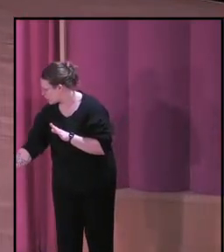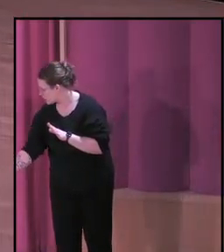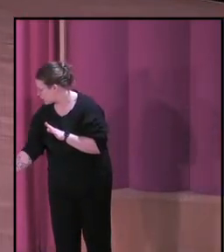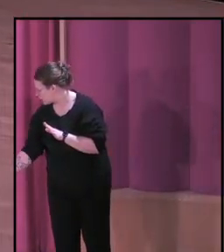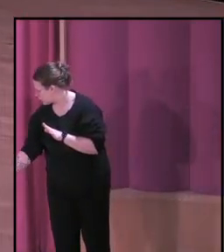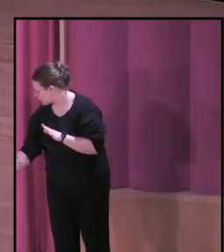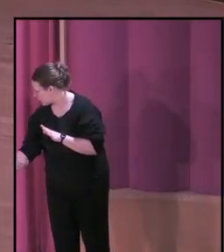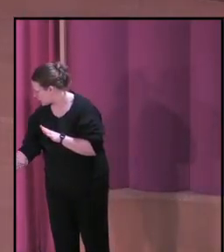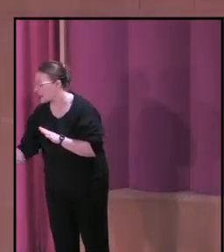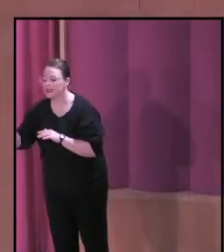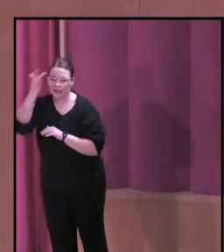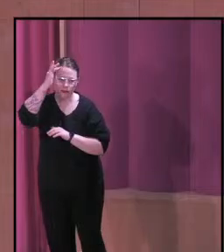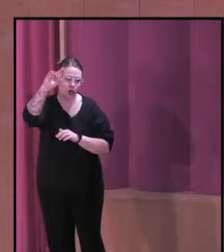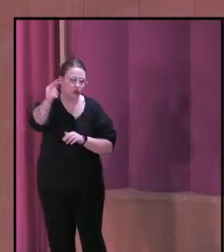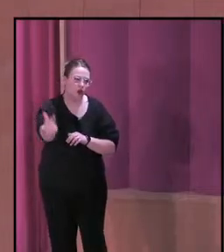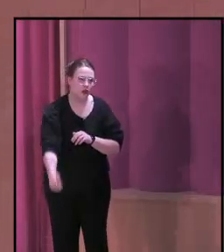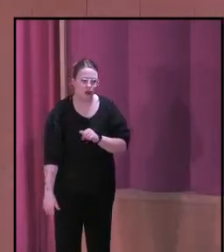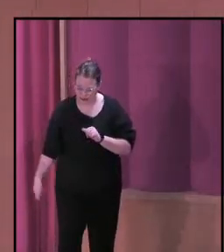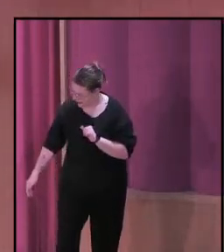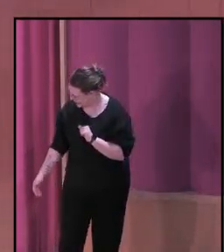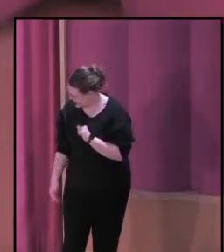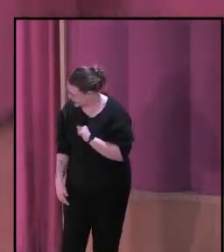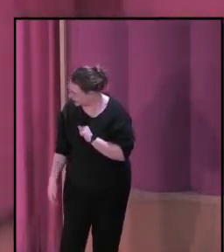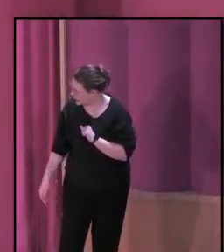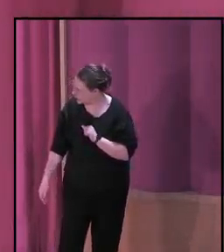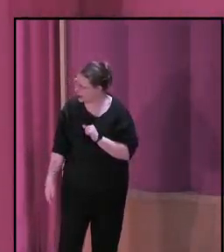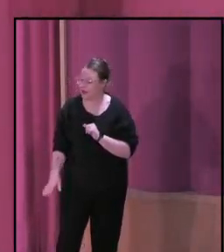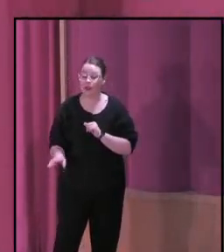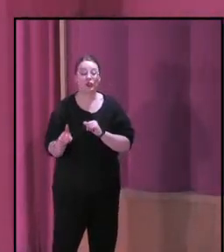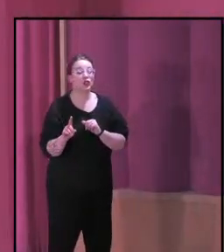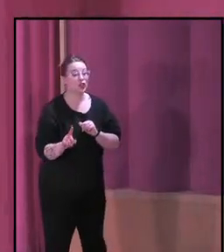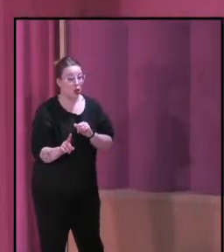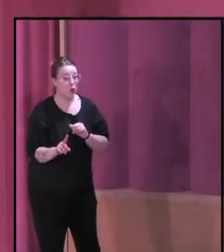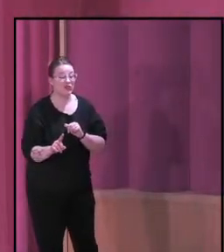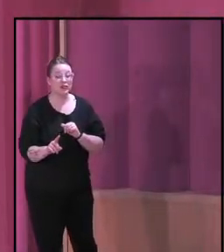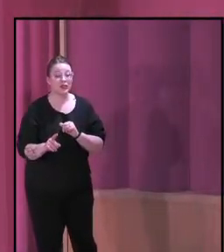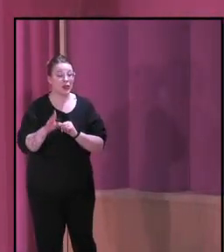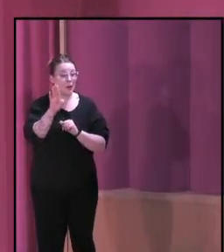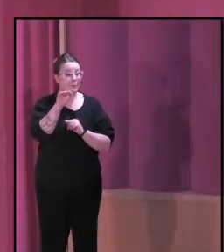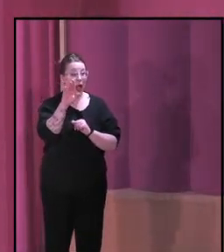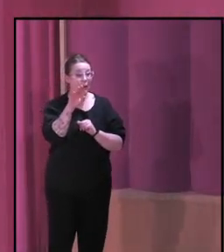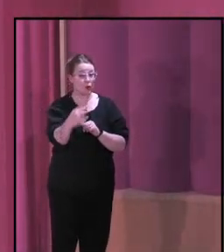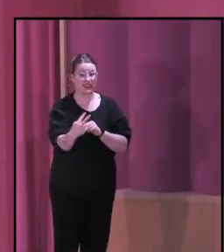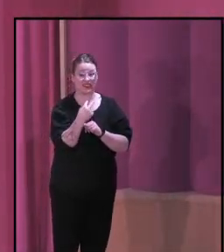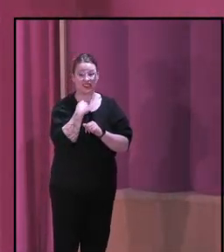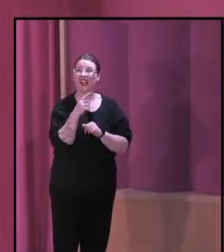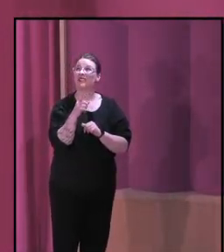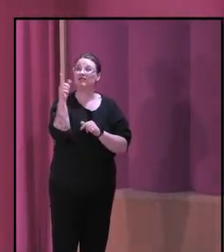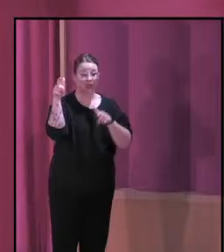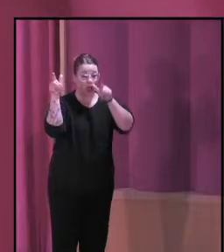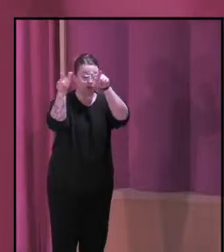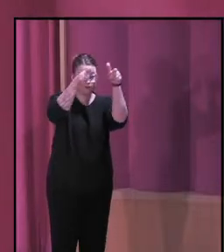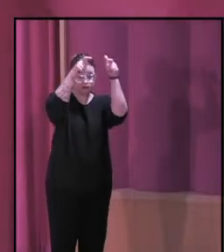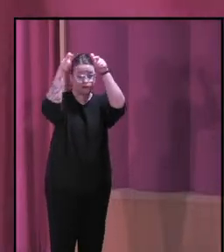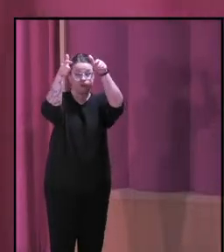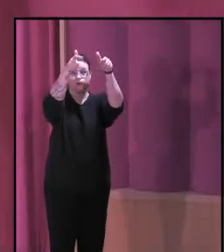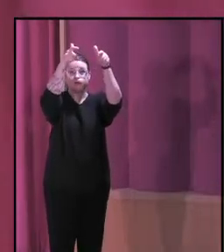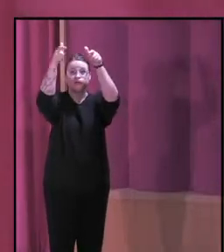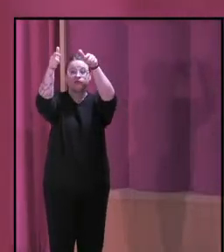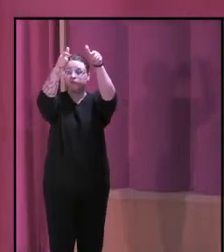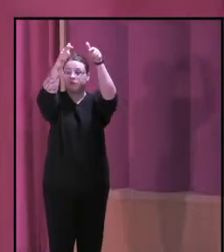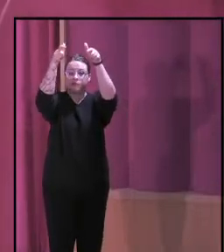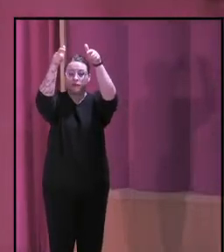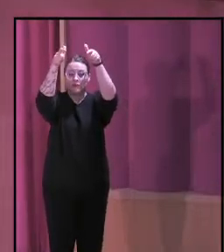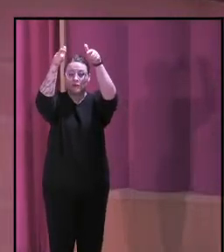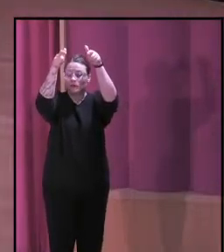He's a very clever dog. So, at this point, Bob was trapped up in the alien spacecraft, and he could tell by the way